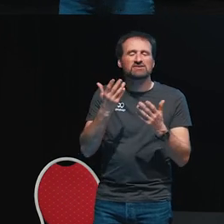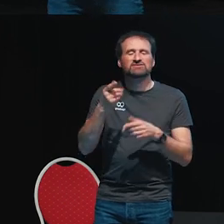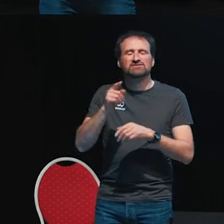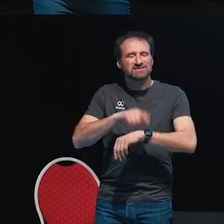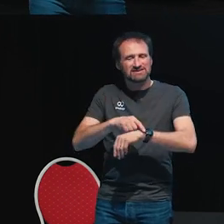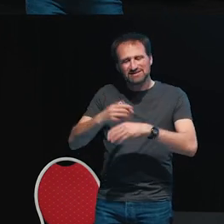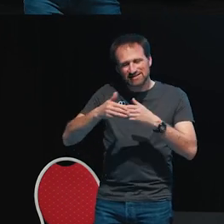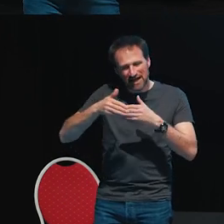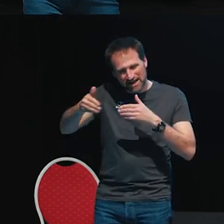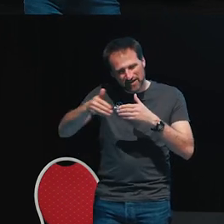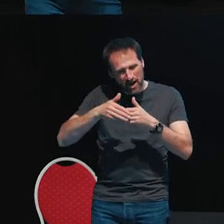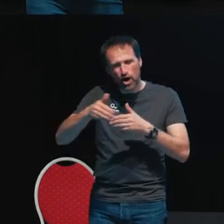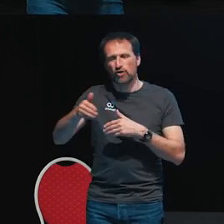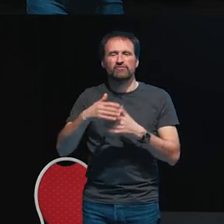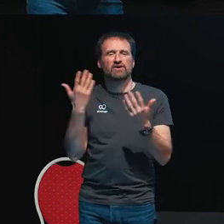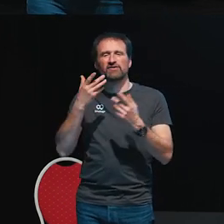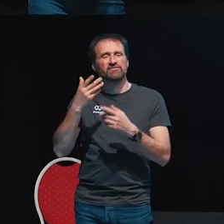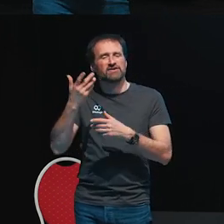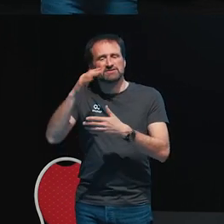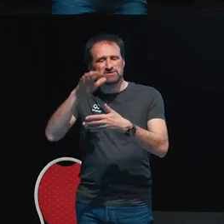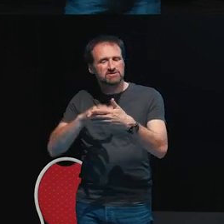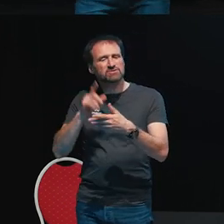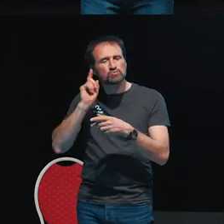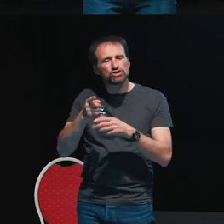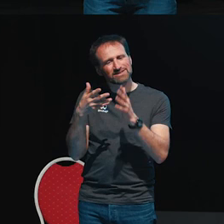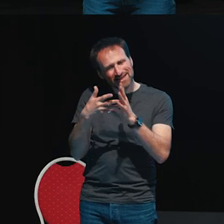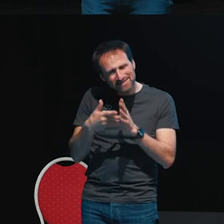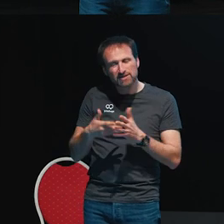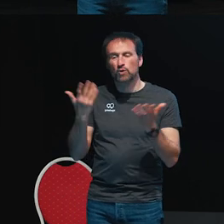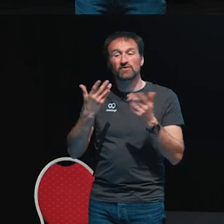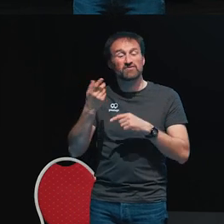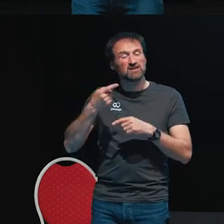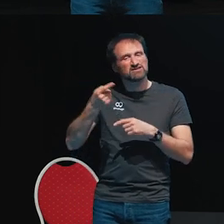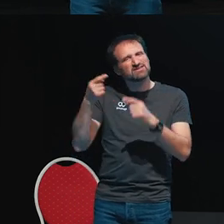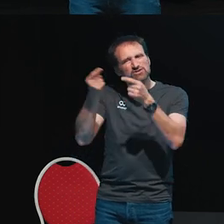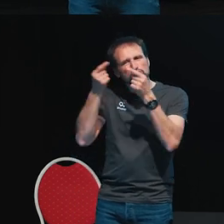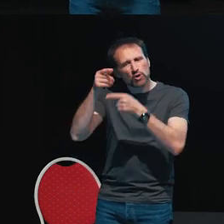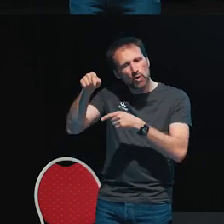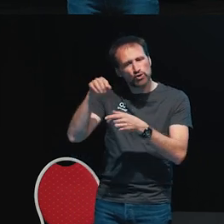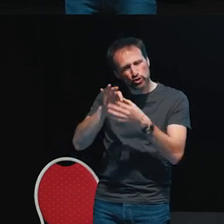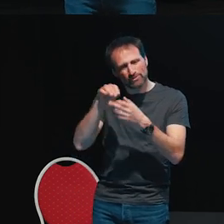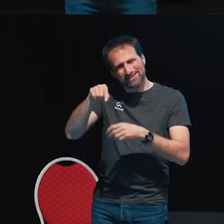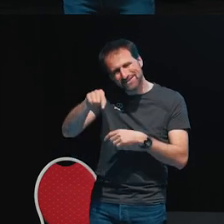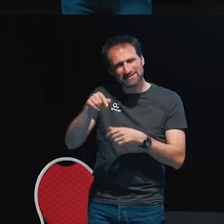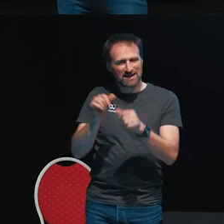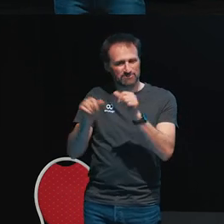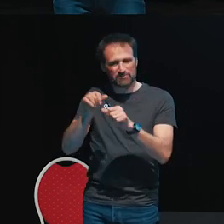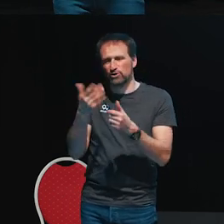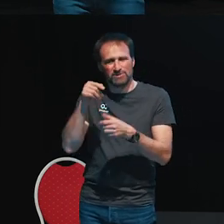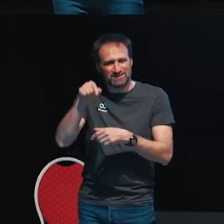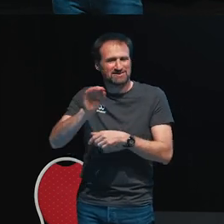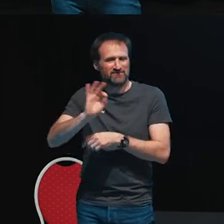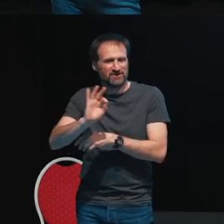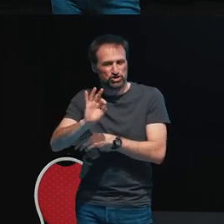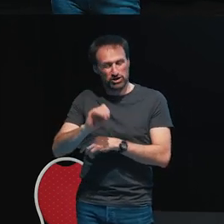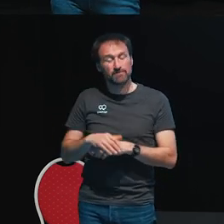know, and what kind of ongoing discussion that's happening. Really, it's origin trial is about doing like science experiment in the